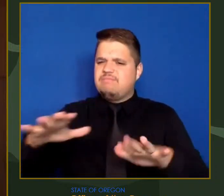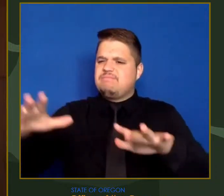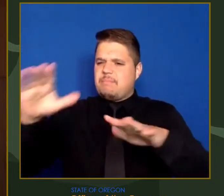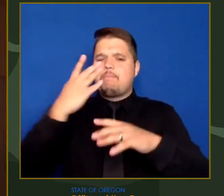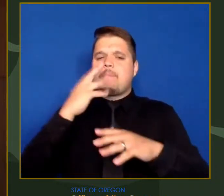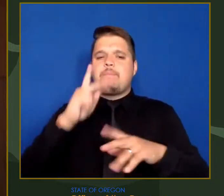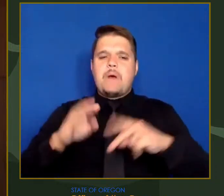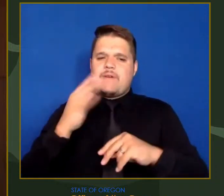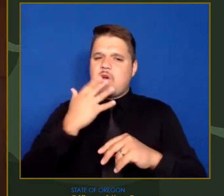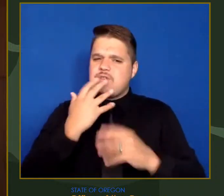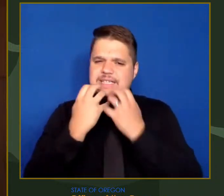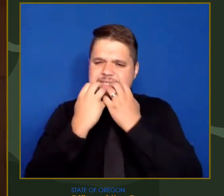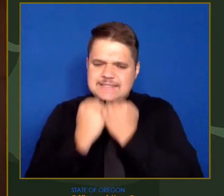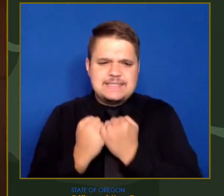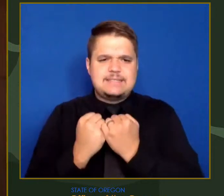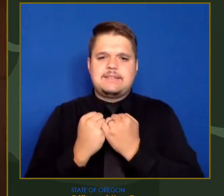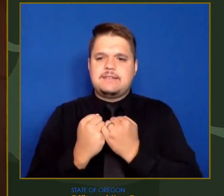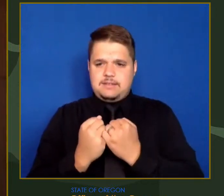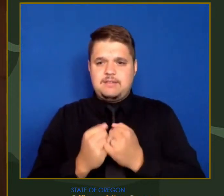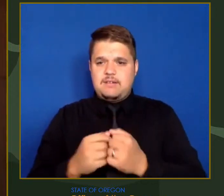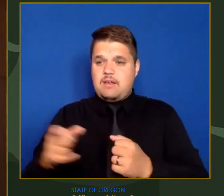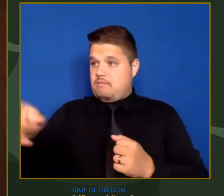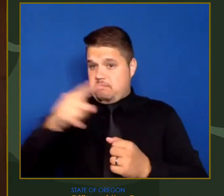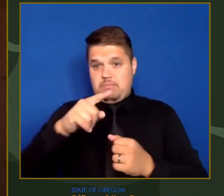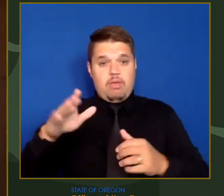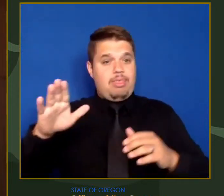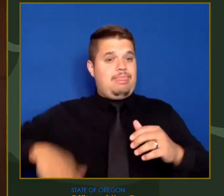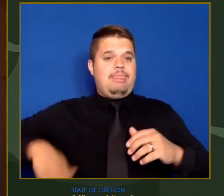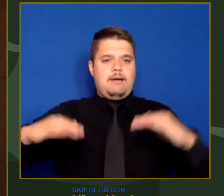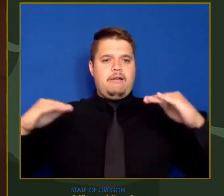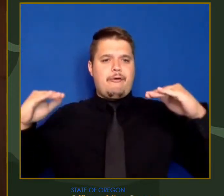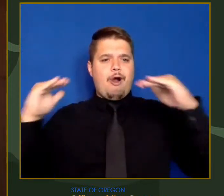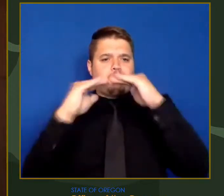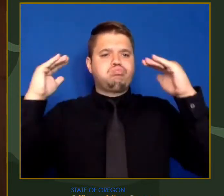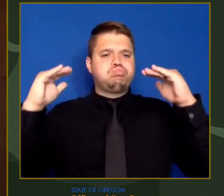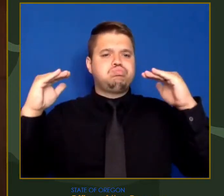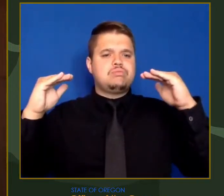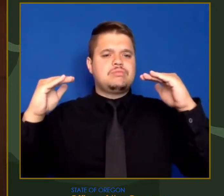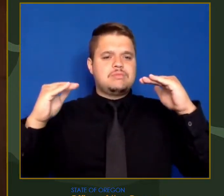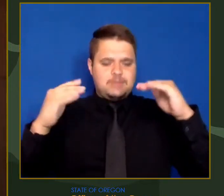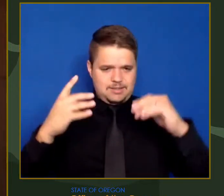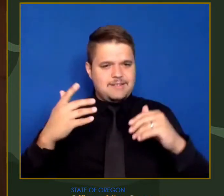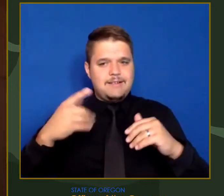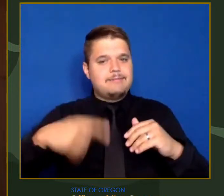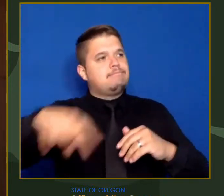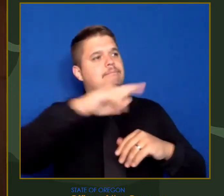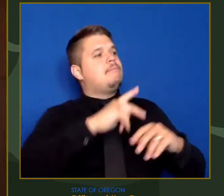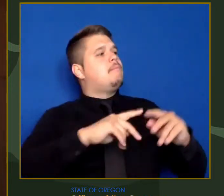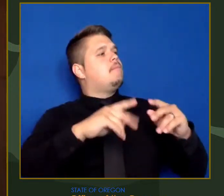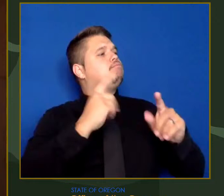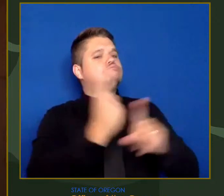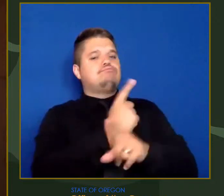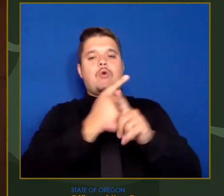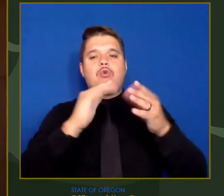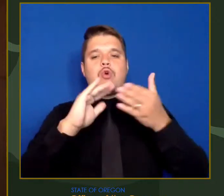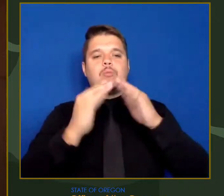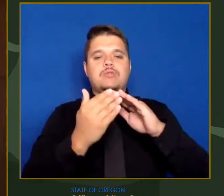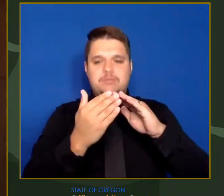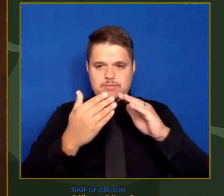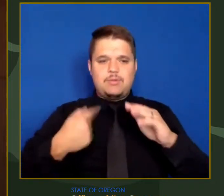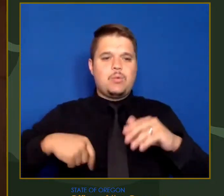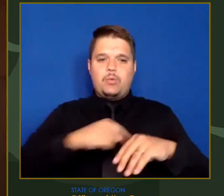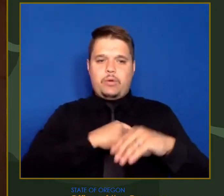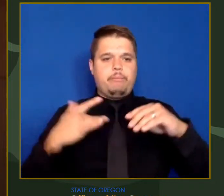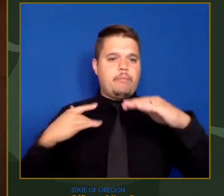white communities. It is our job to break those barriers. and we still have lots of work to do on this